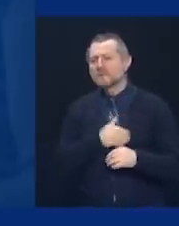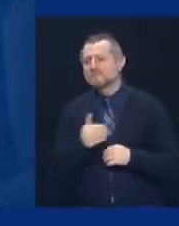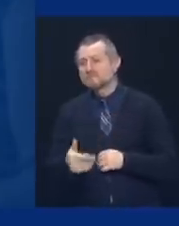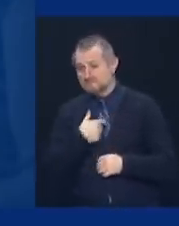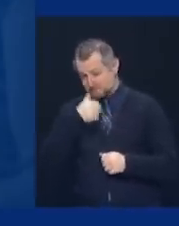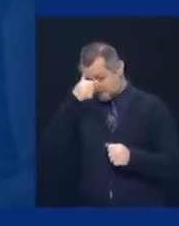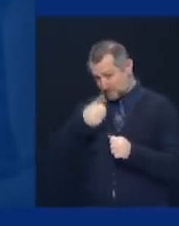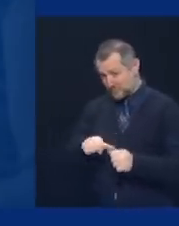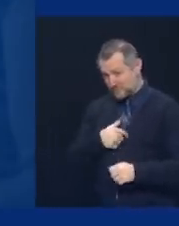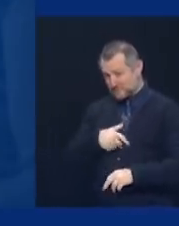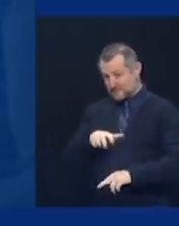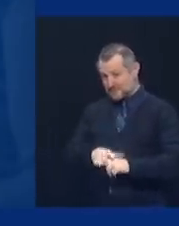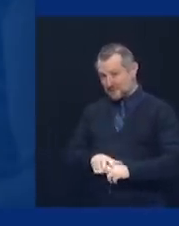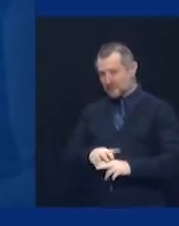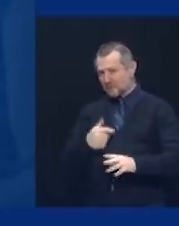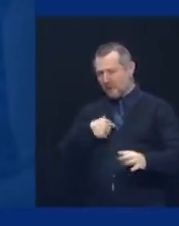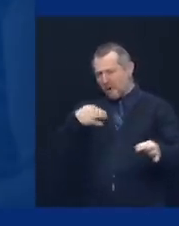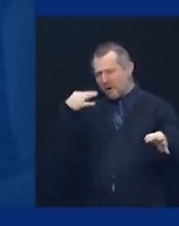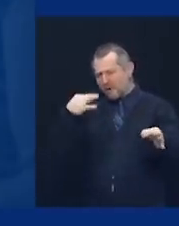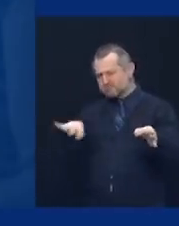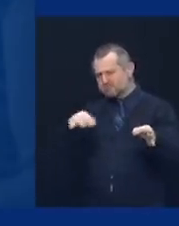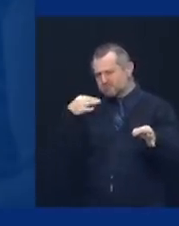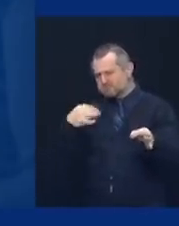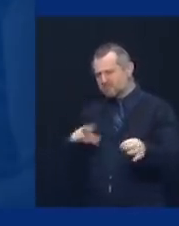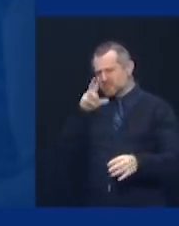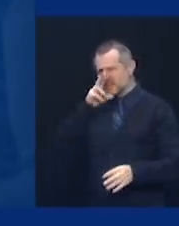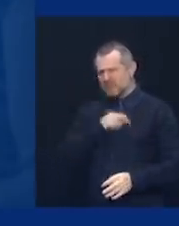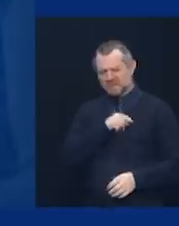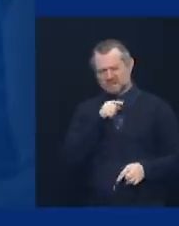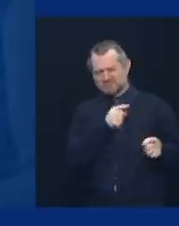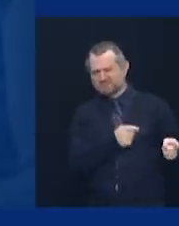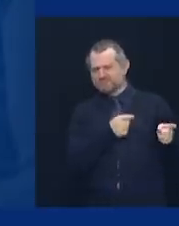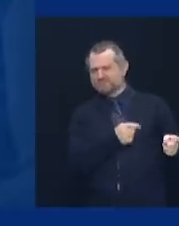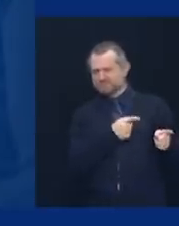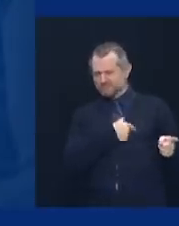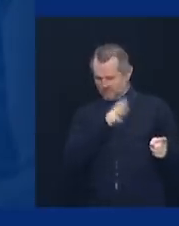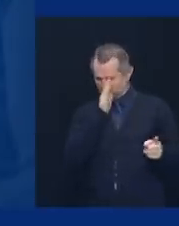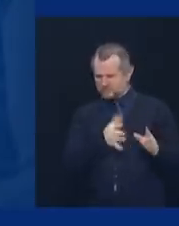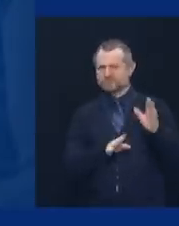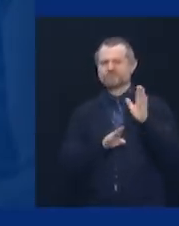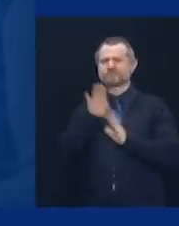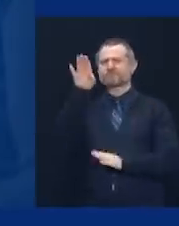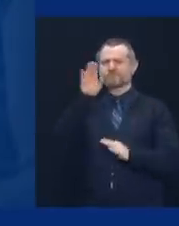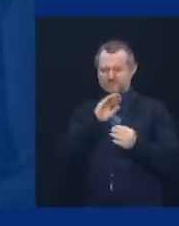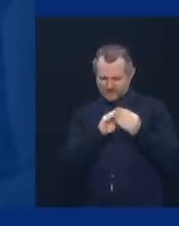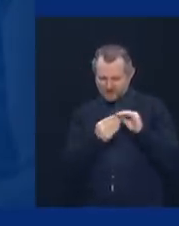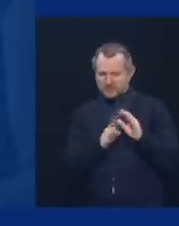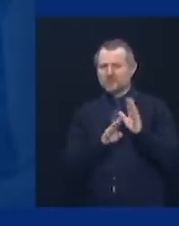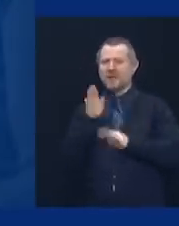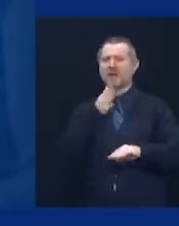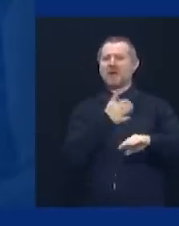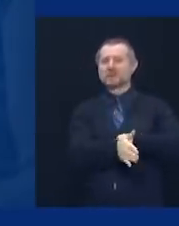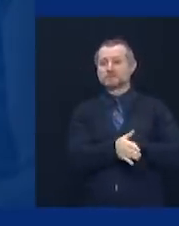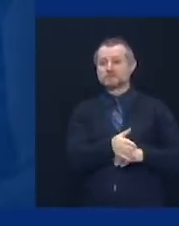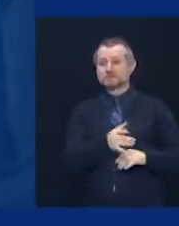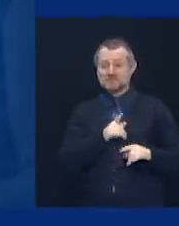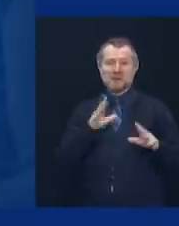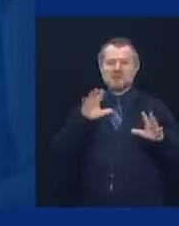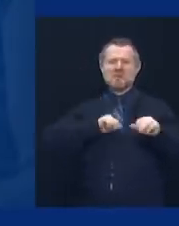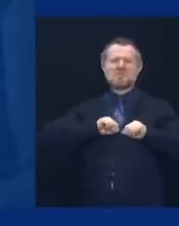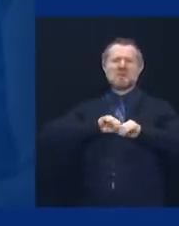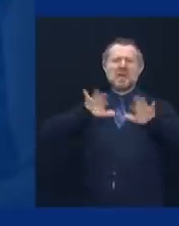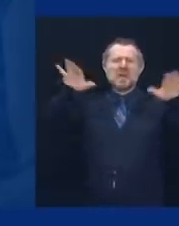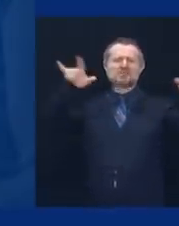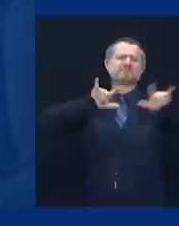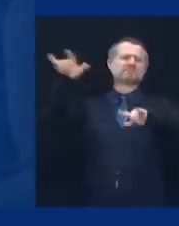and said, Thanksgiving, you're going to see the numbers go up. People are getting on planes. We saw it in the